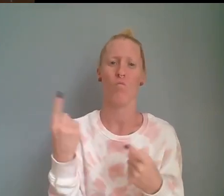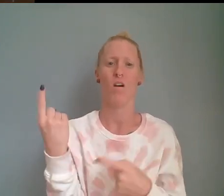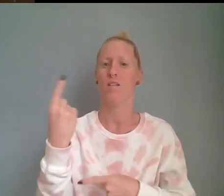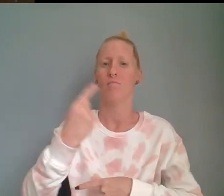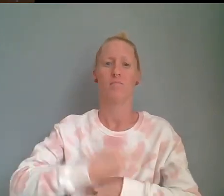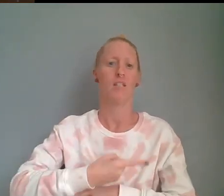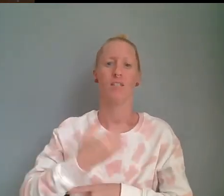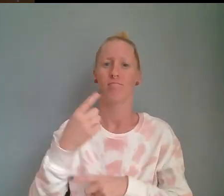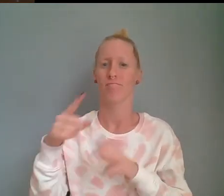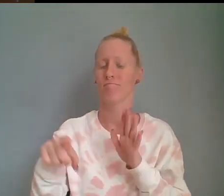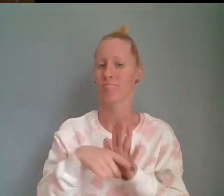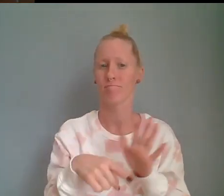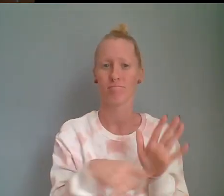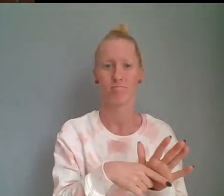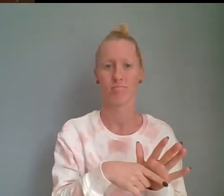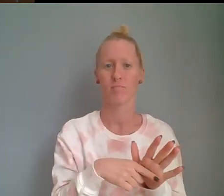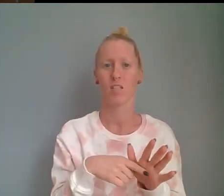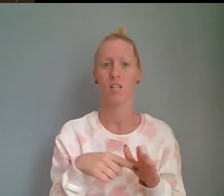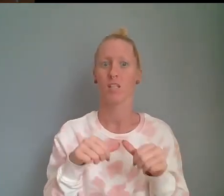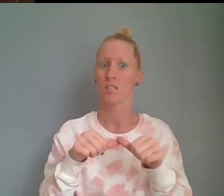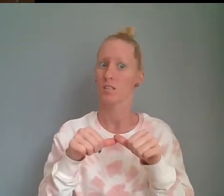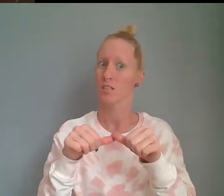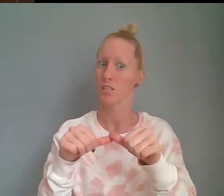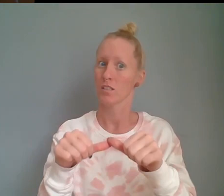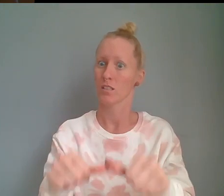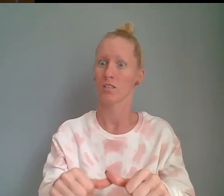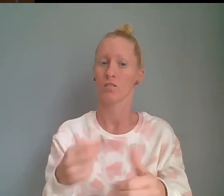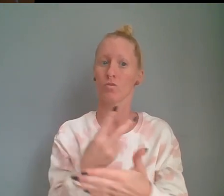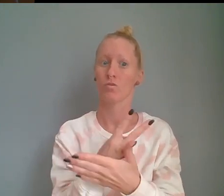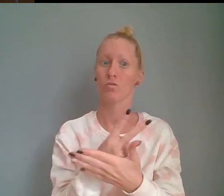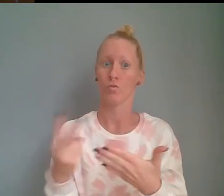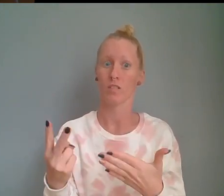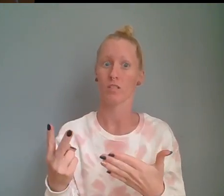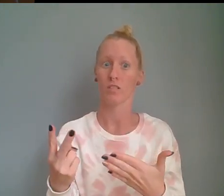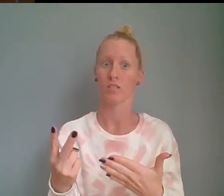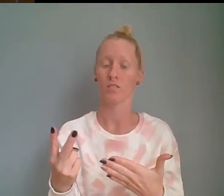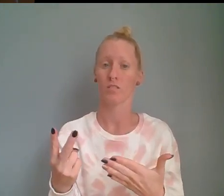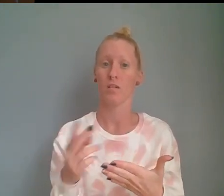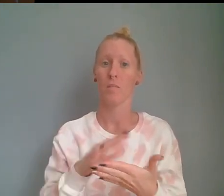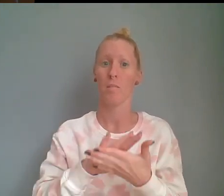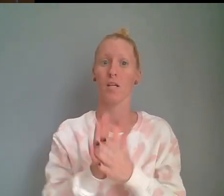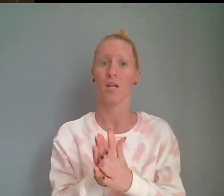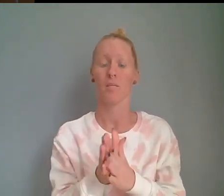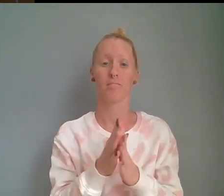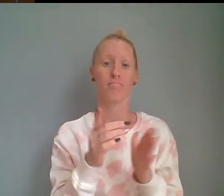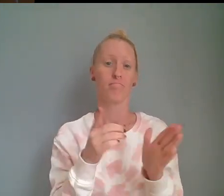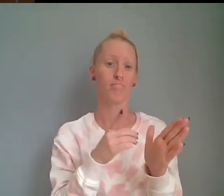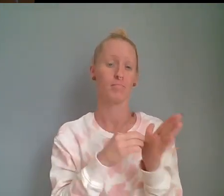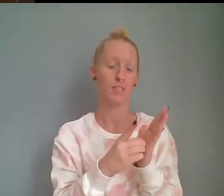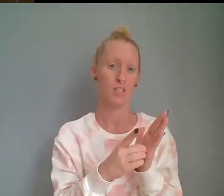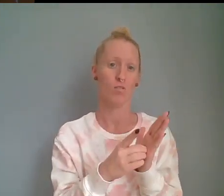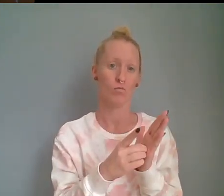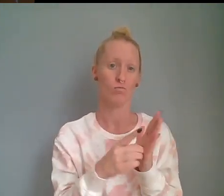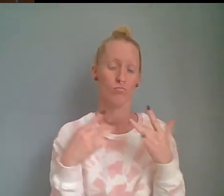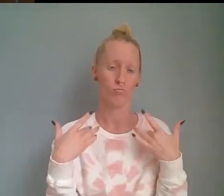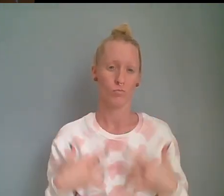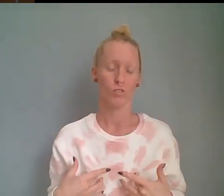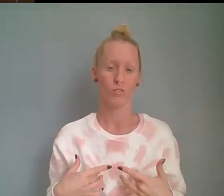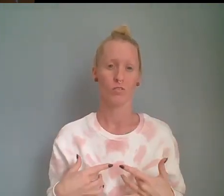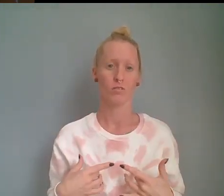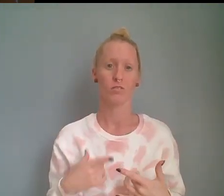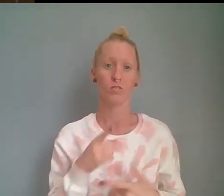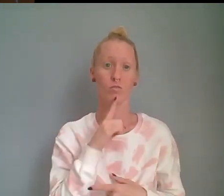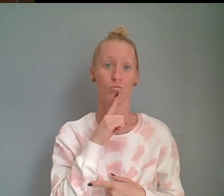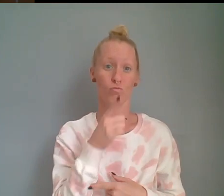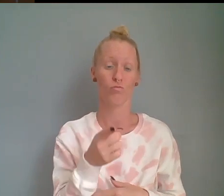be present persistently for at least 2 weeks to get the diagnosis. Now, truth be told, most episodes of major